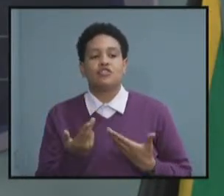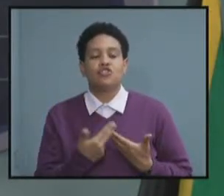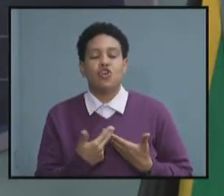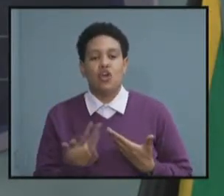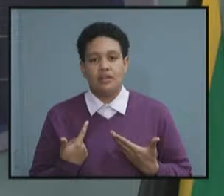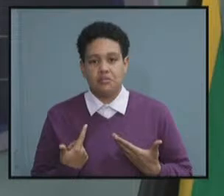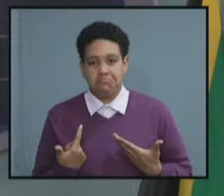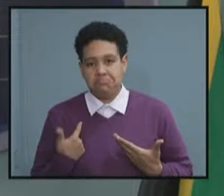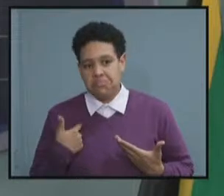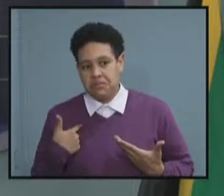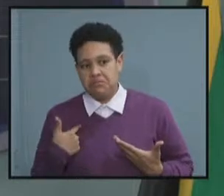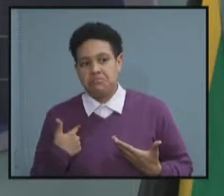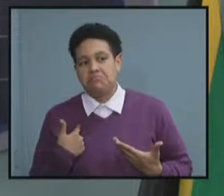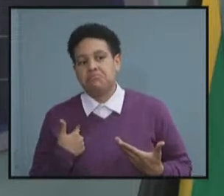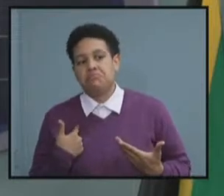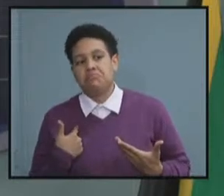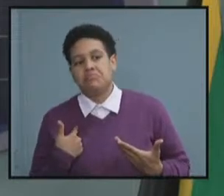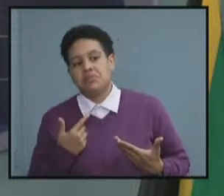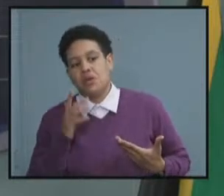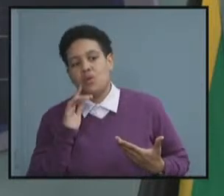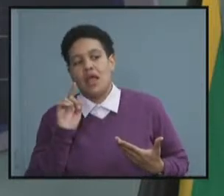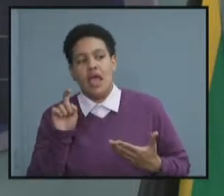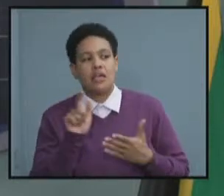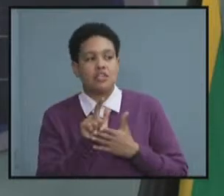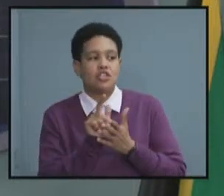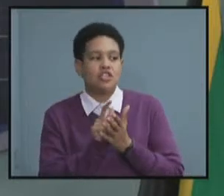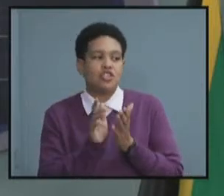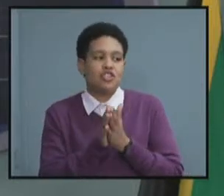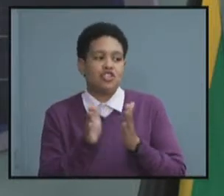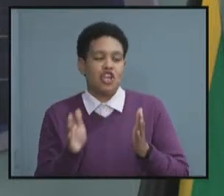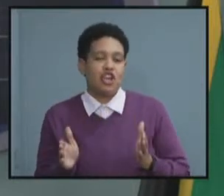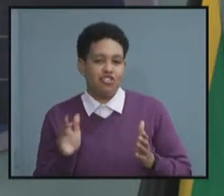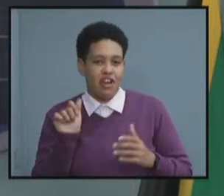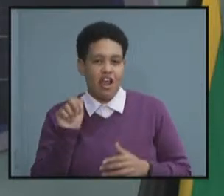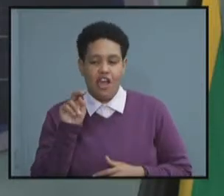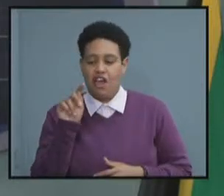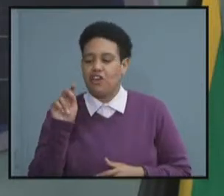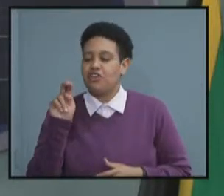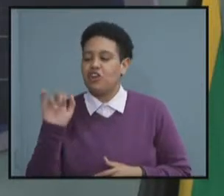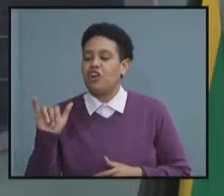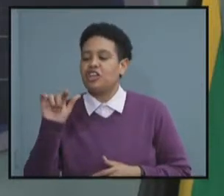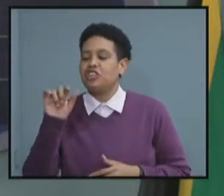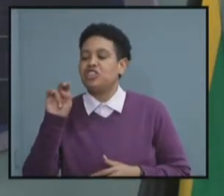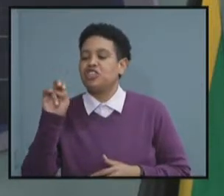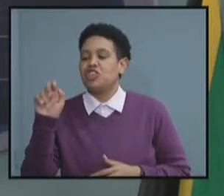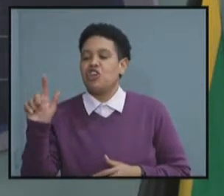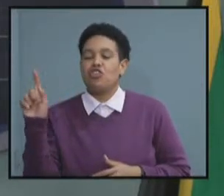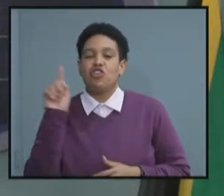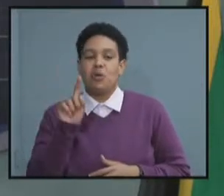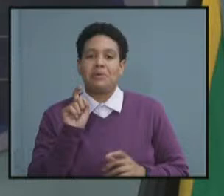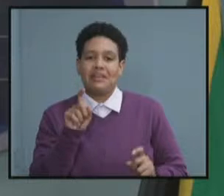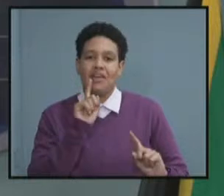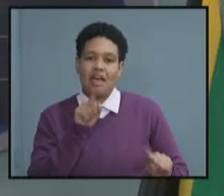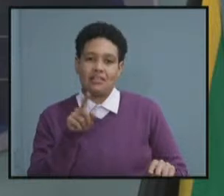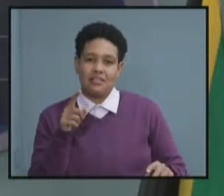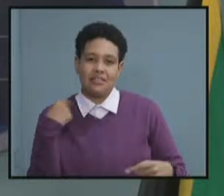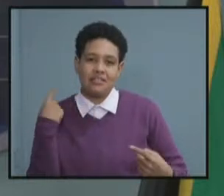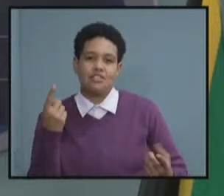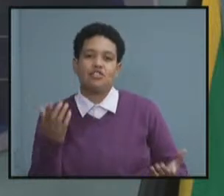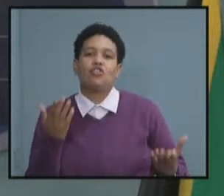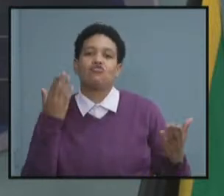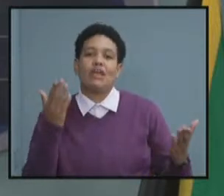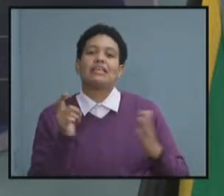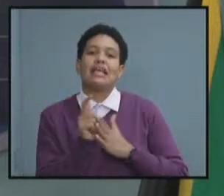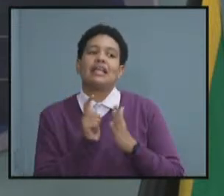join, and then I'm going to ask the Attorney General to come and give you an answer, since you've raised a